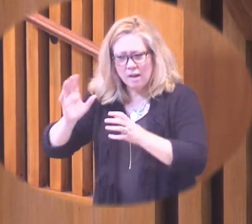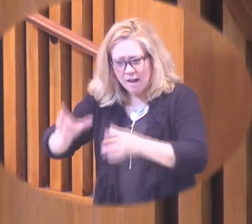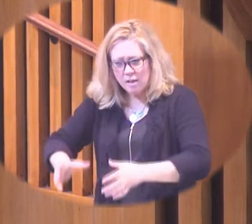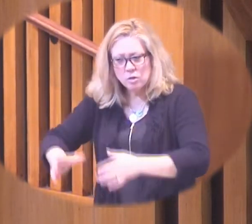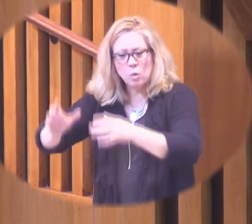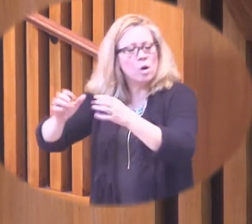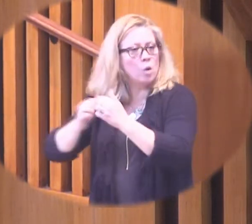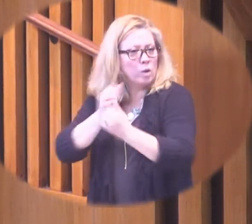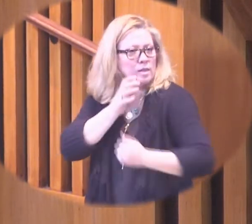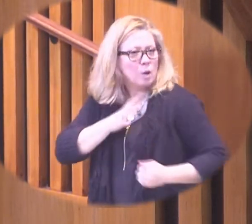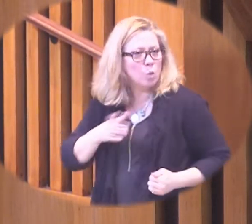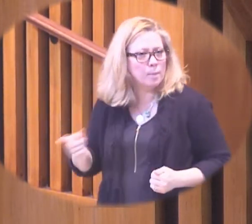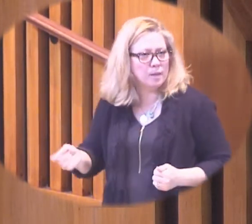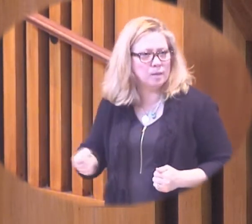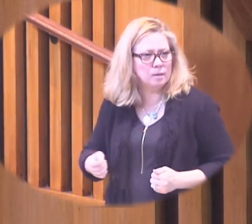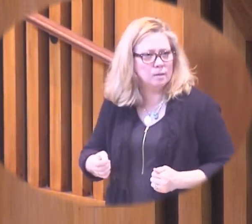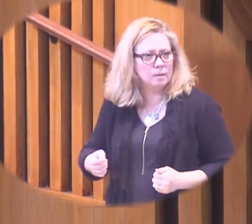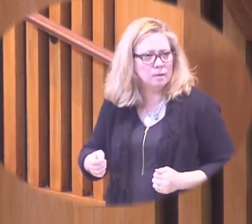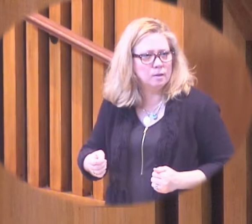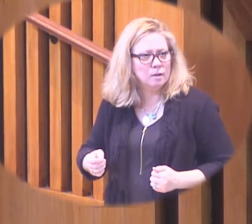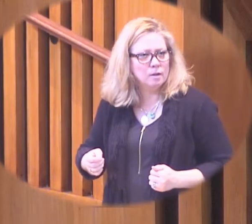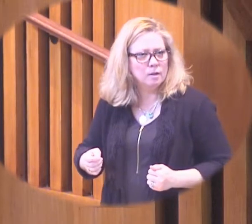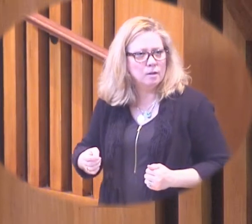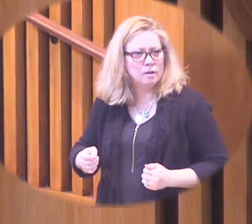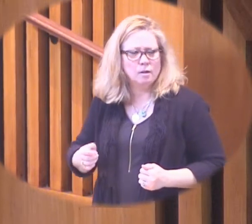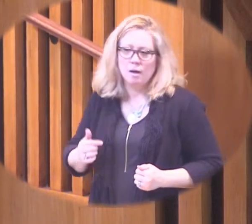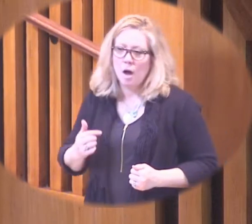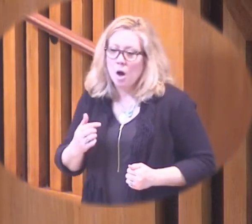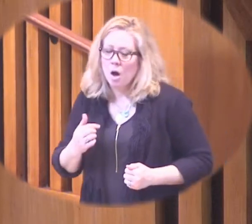What prejudgments,